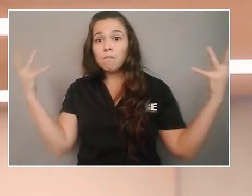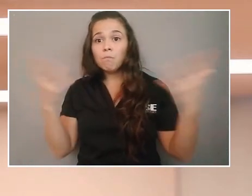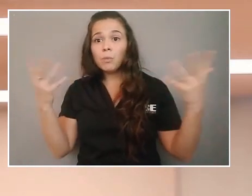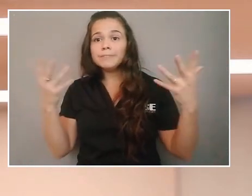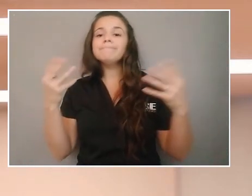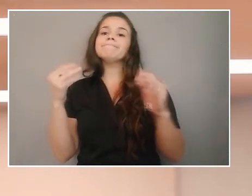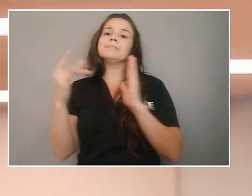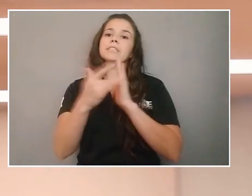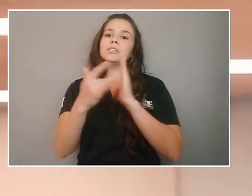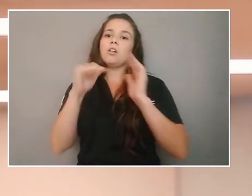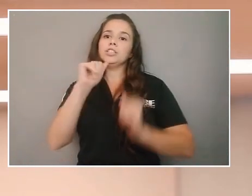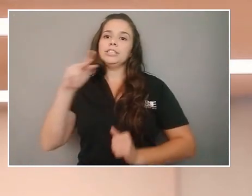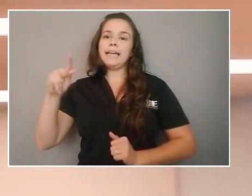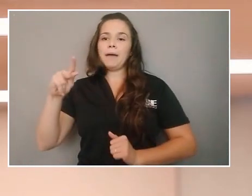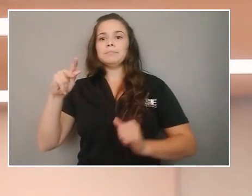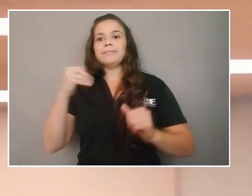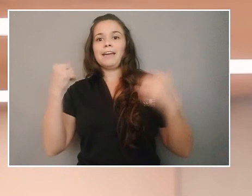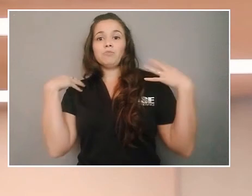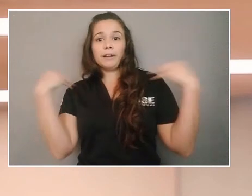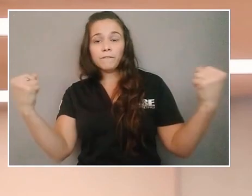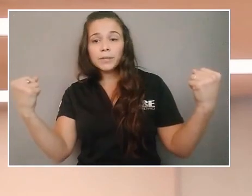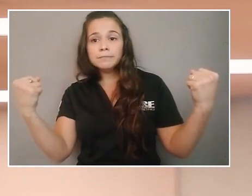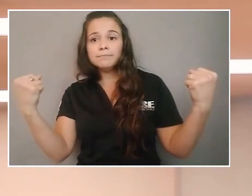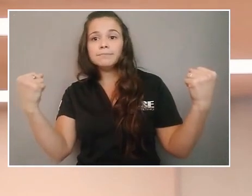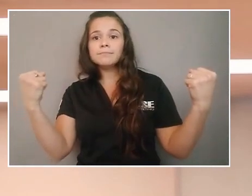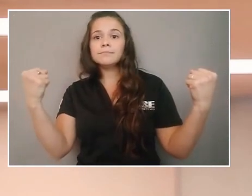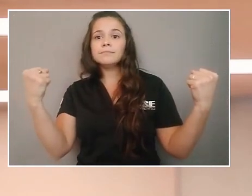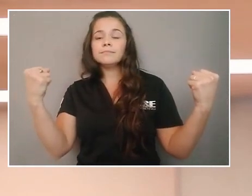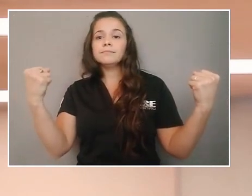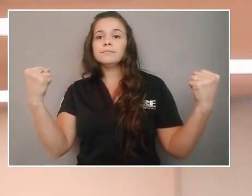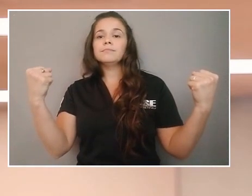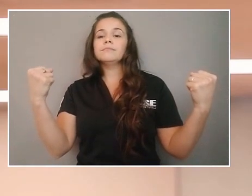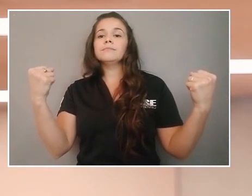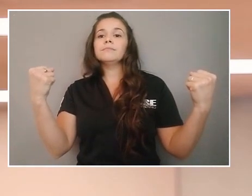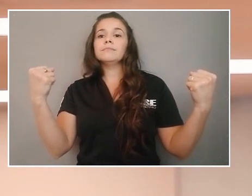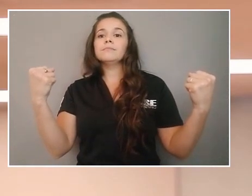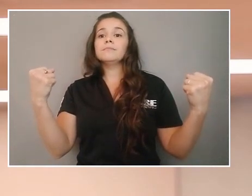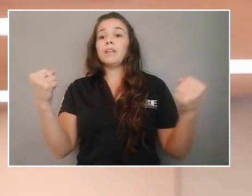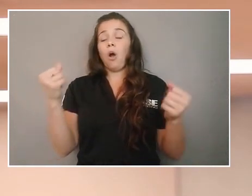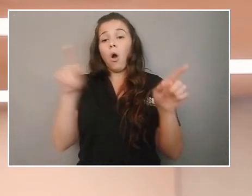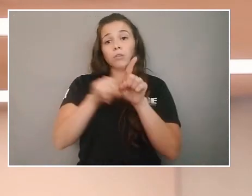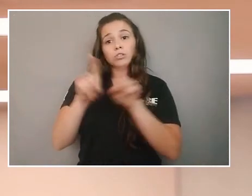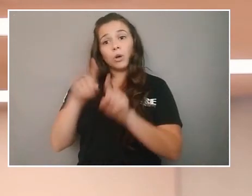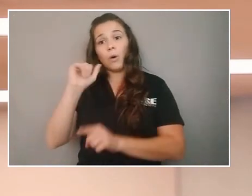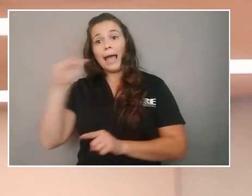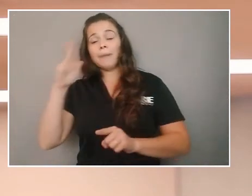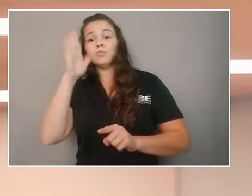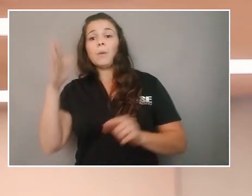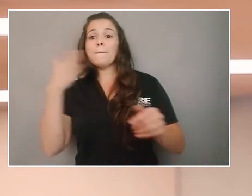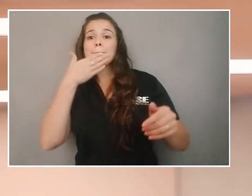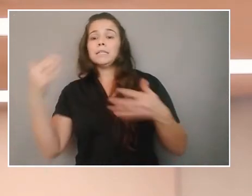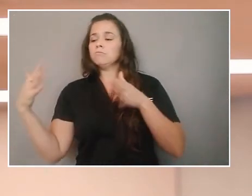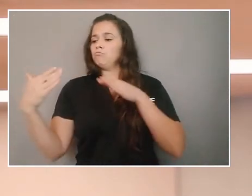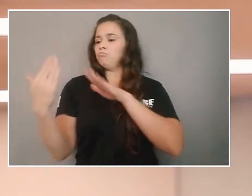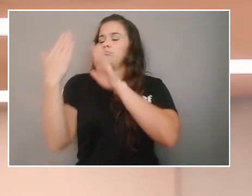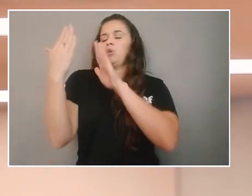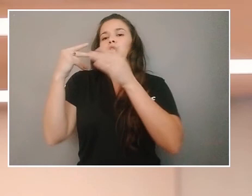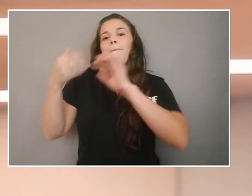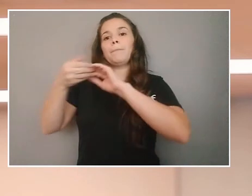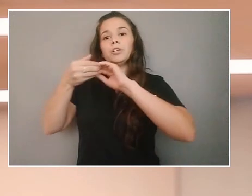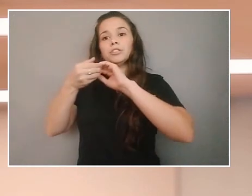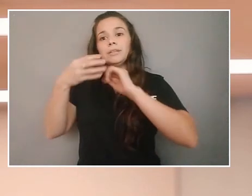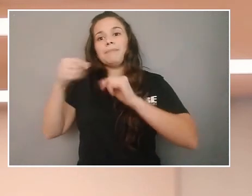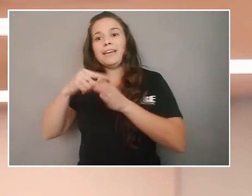for recovery, while apps that would best meet the goals of the partnership and the unique needs of Riverside County